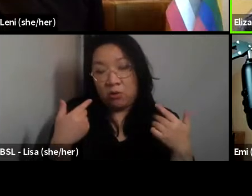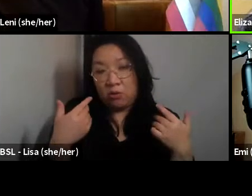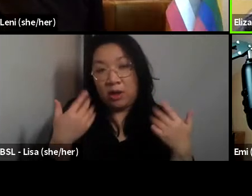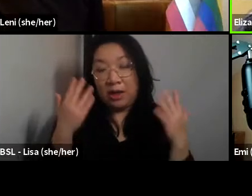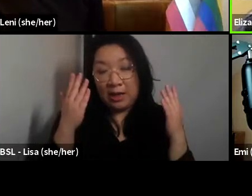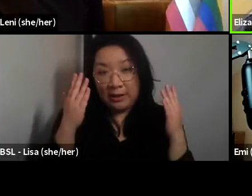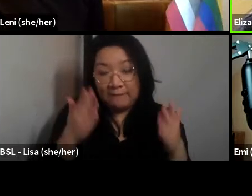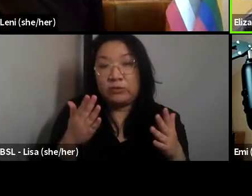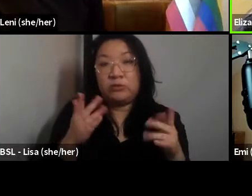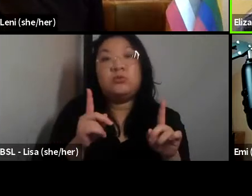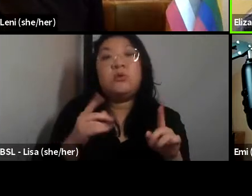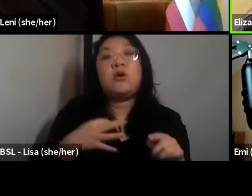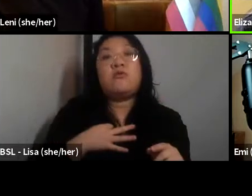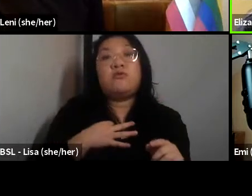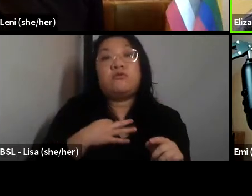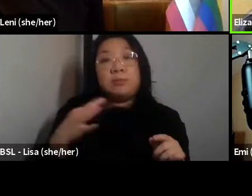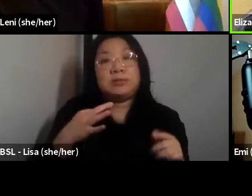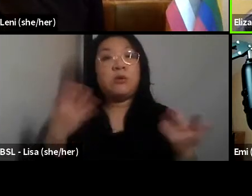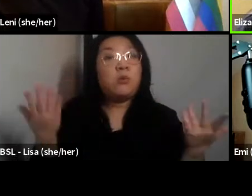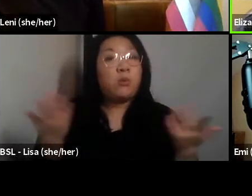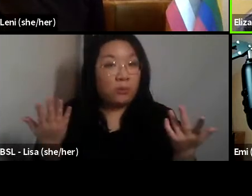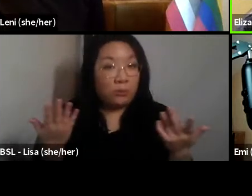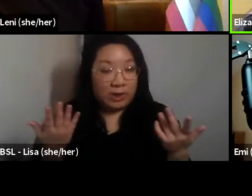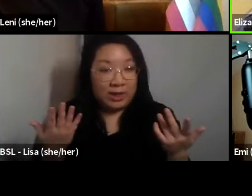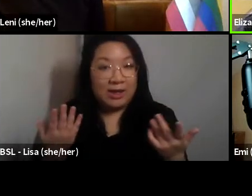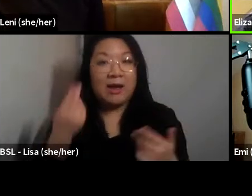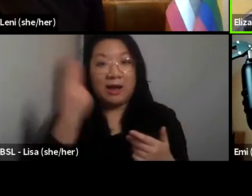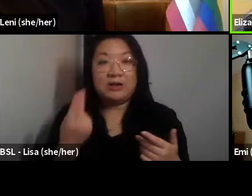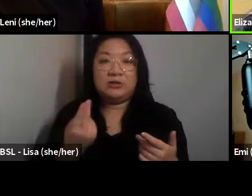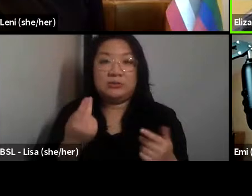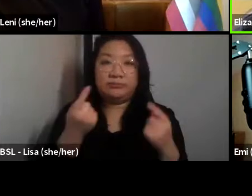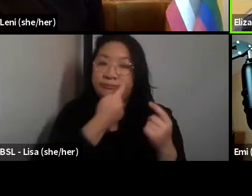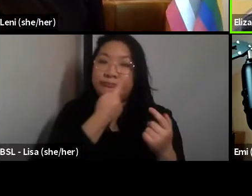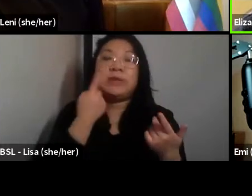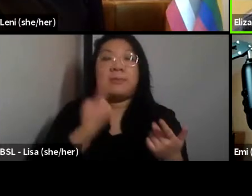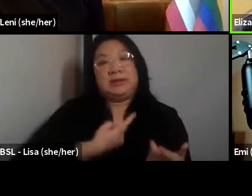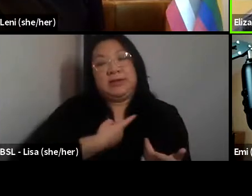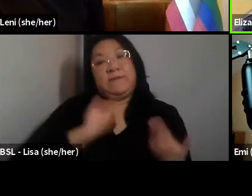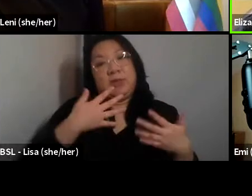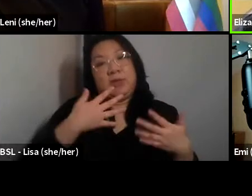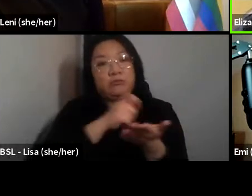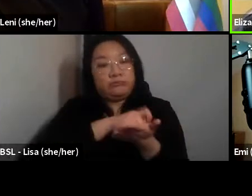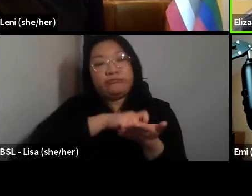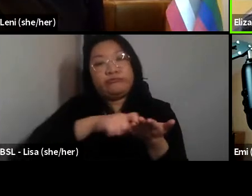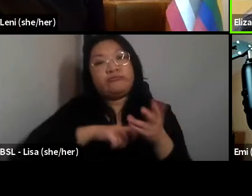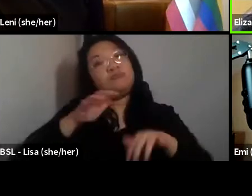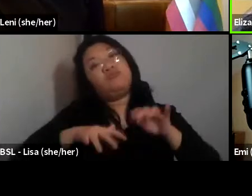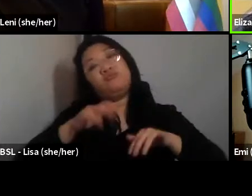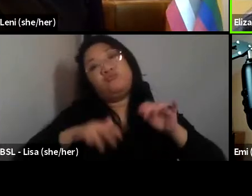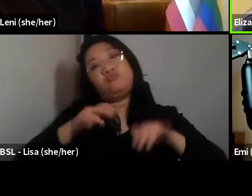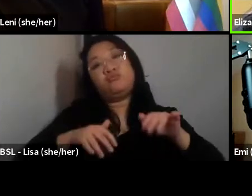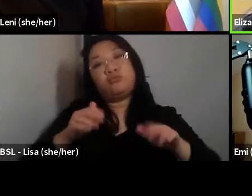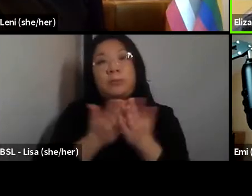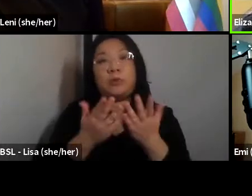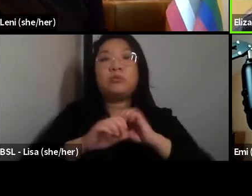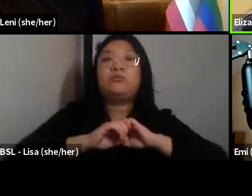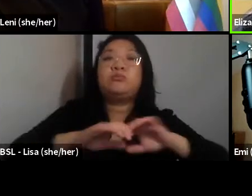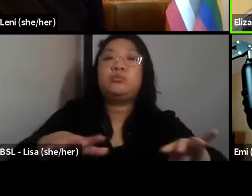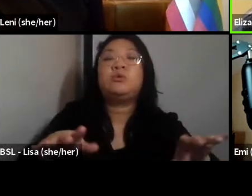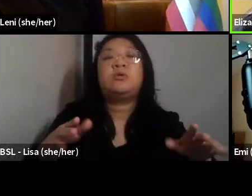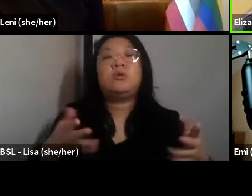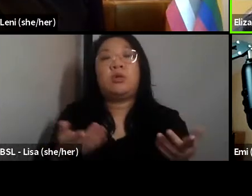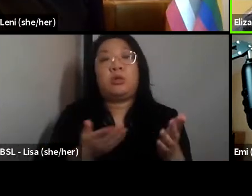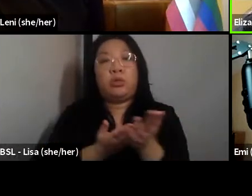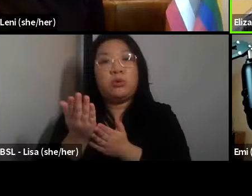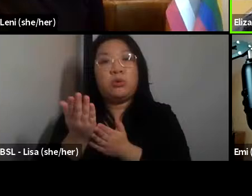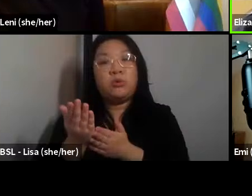representation in the arts. Obviously, I'm a writer, I work in literature, and I particularly work in fairy tales and